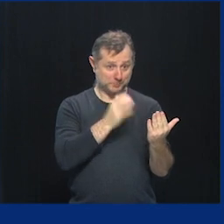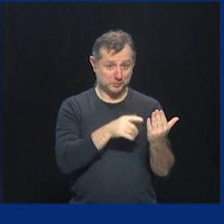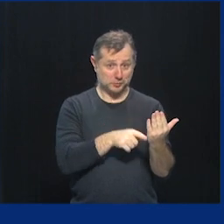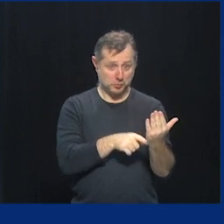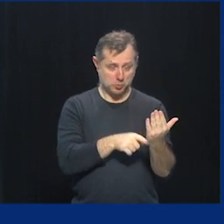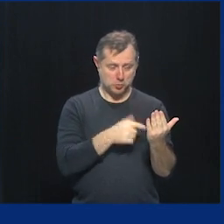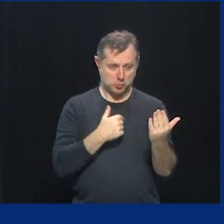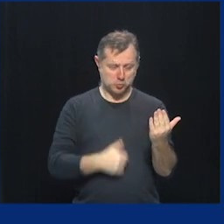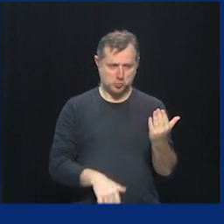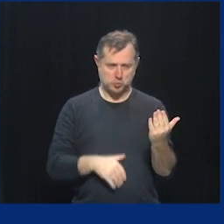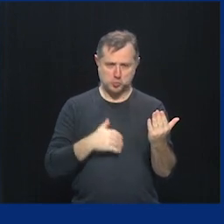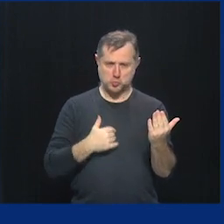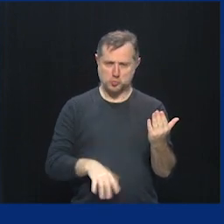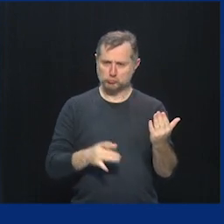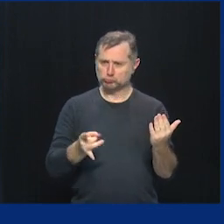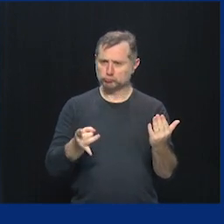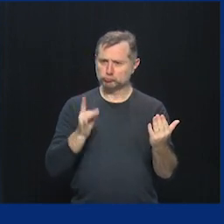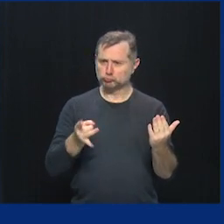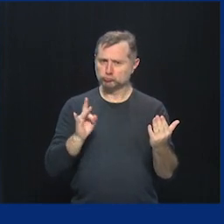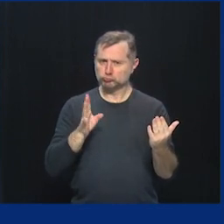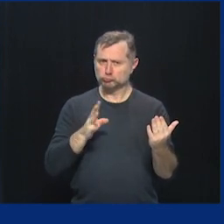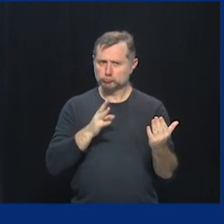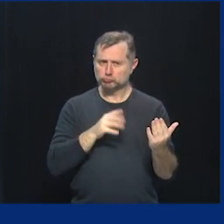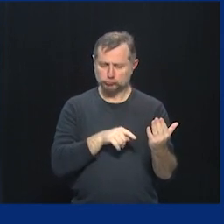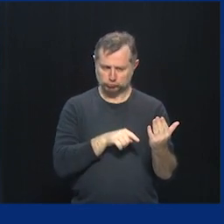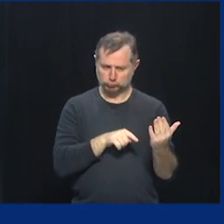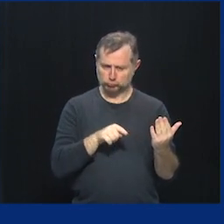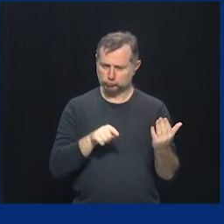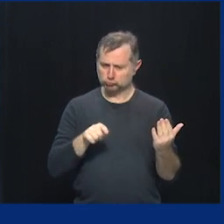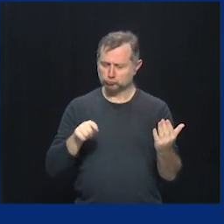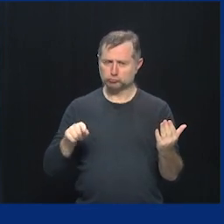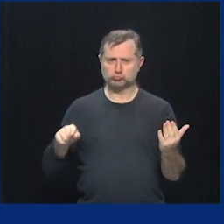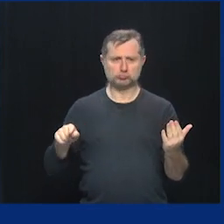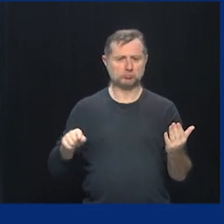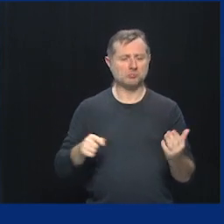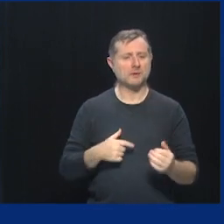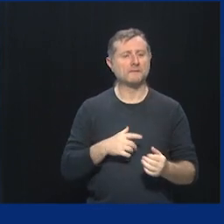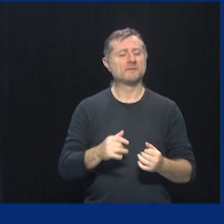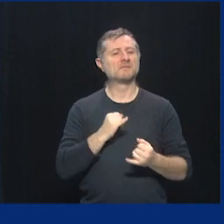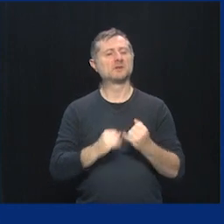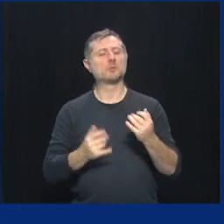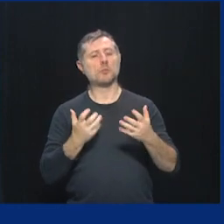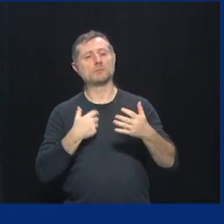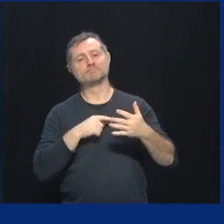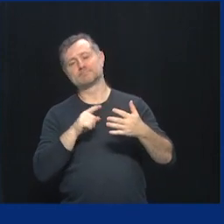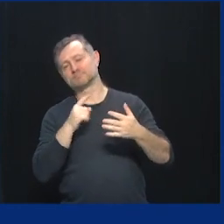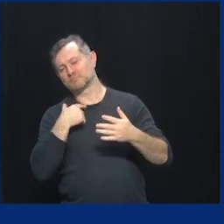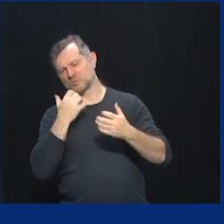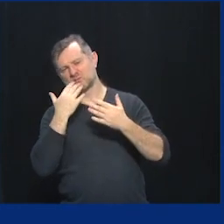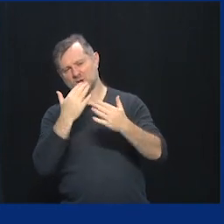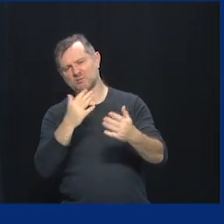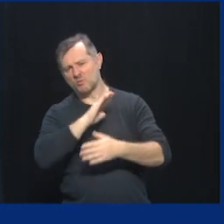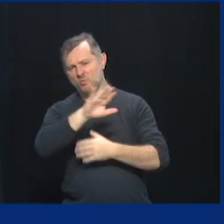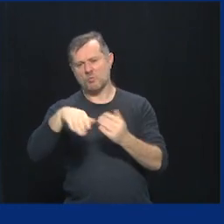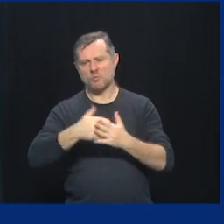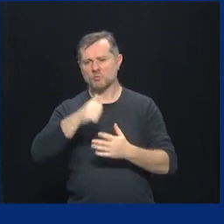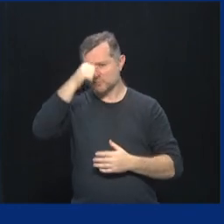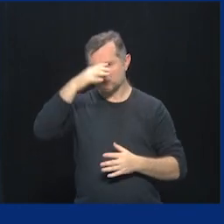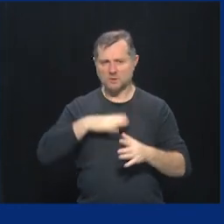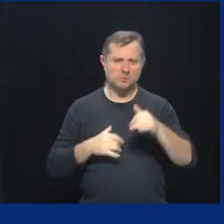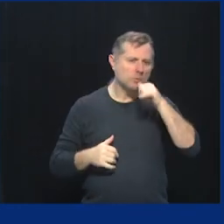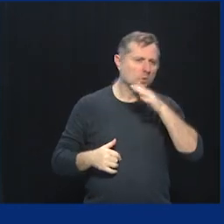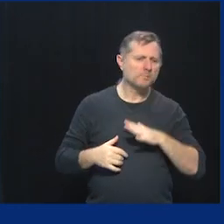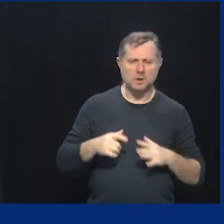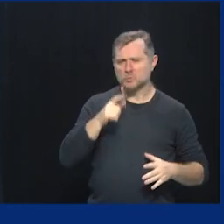it was devastating. And finally, let me just say thank you to all of the men and women working in all